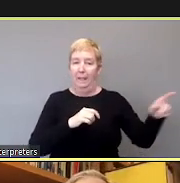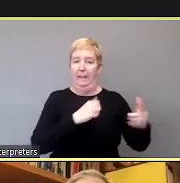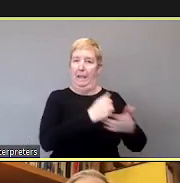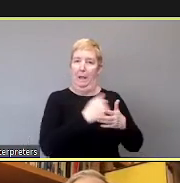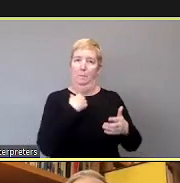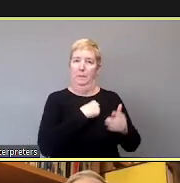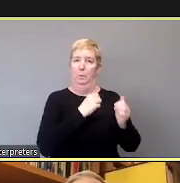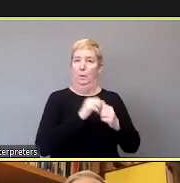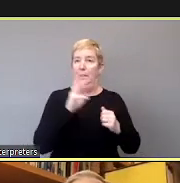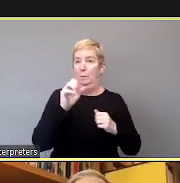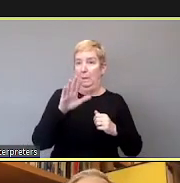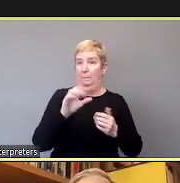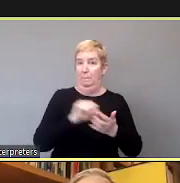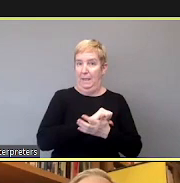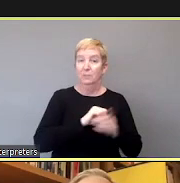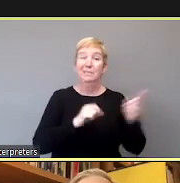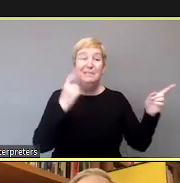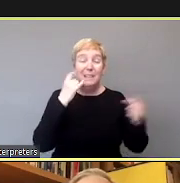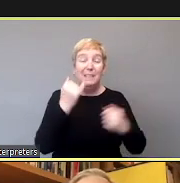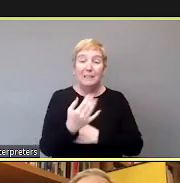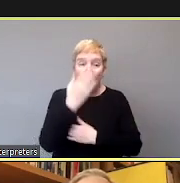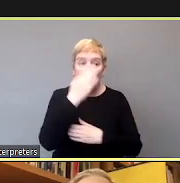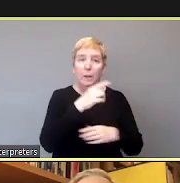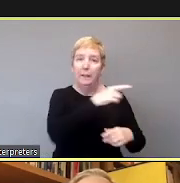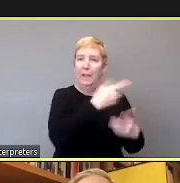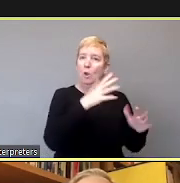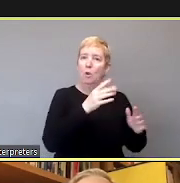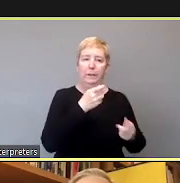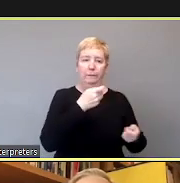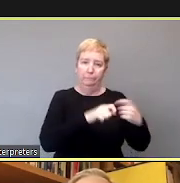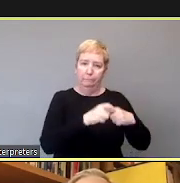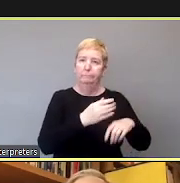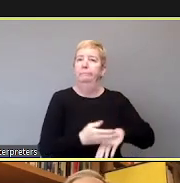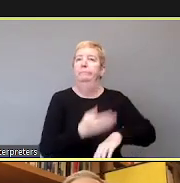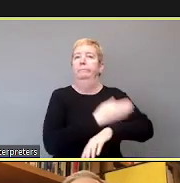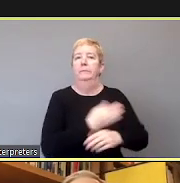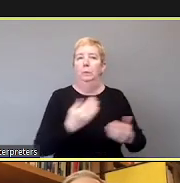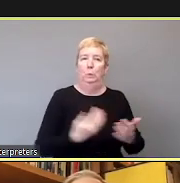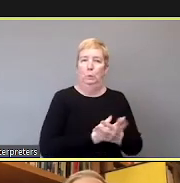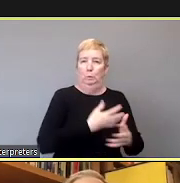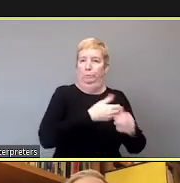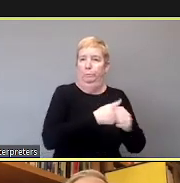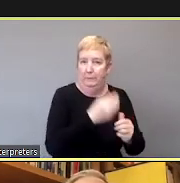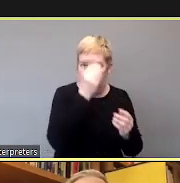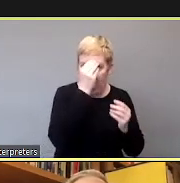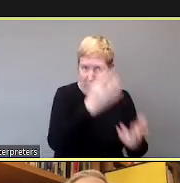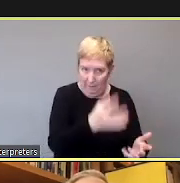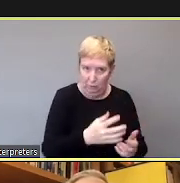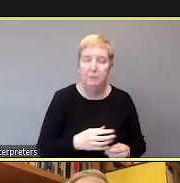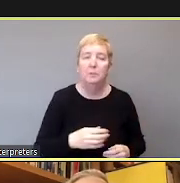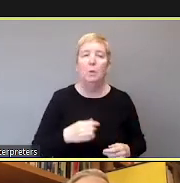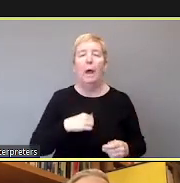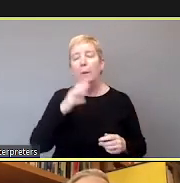even updated this morning. And so I'm going to take you to that website. It's